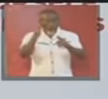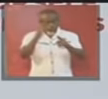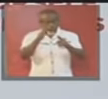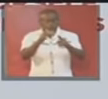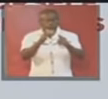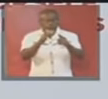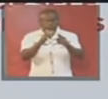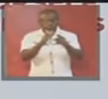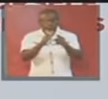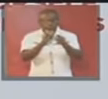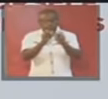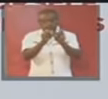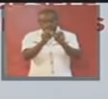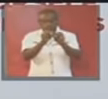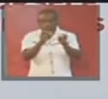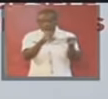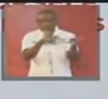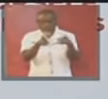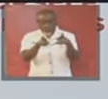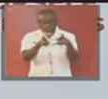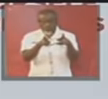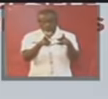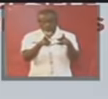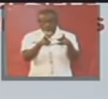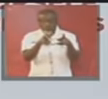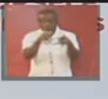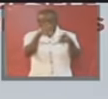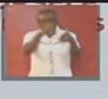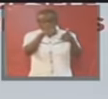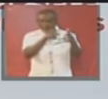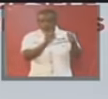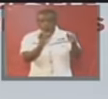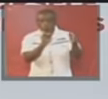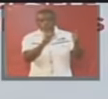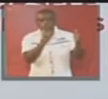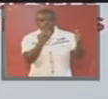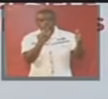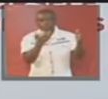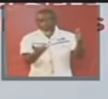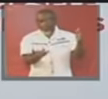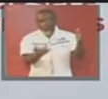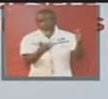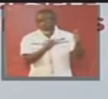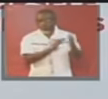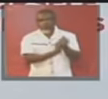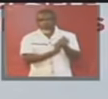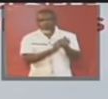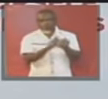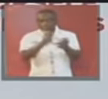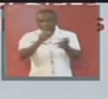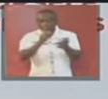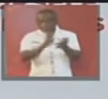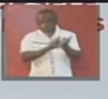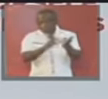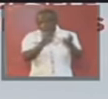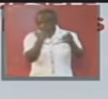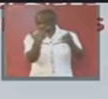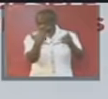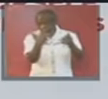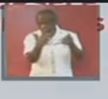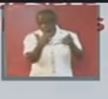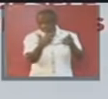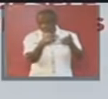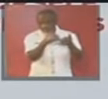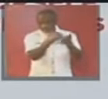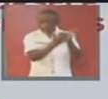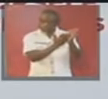orange. So there's no red on this page. Page 3, we have